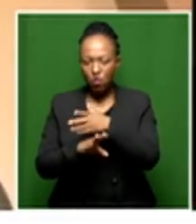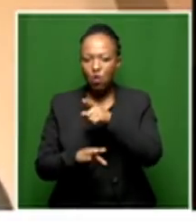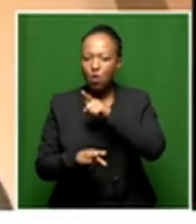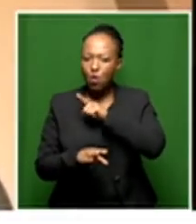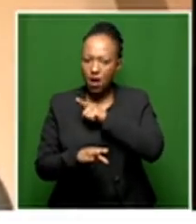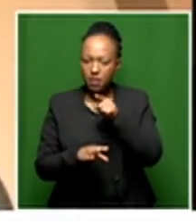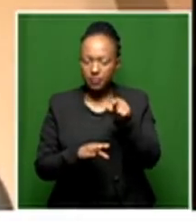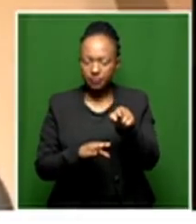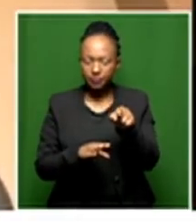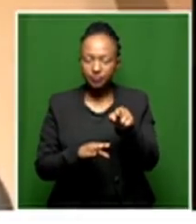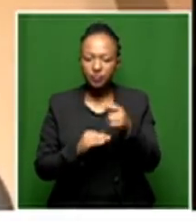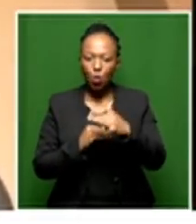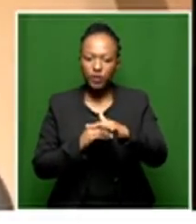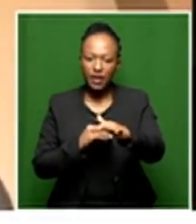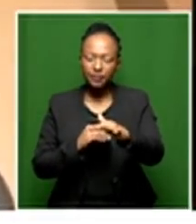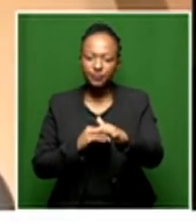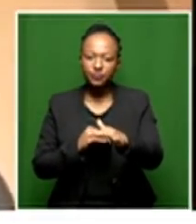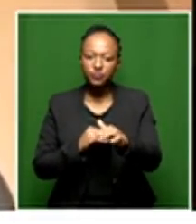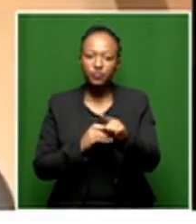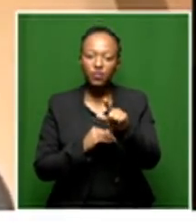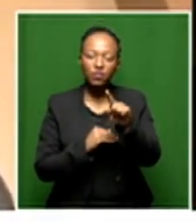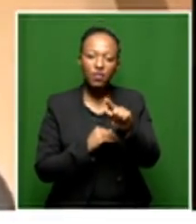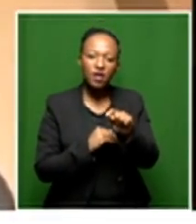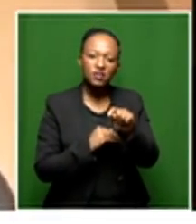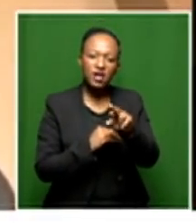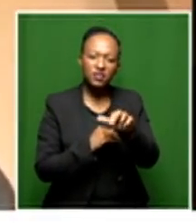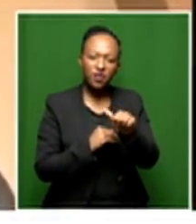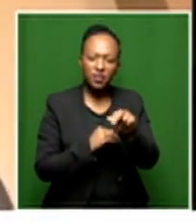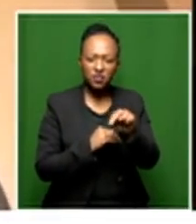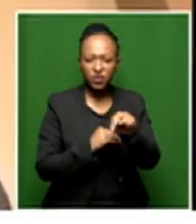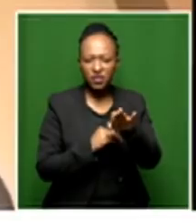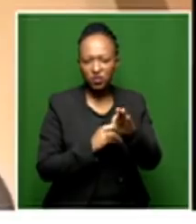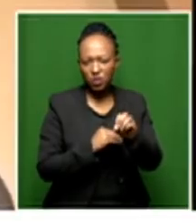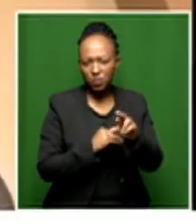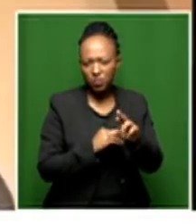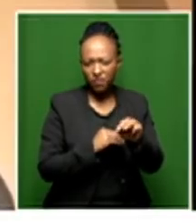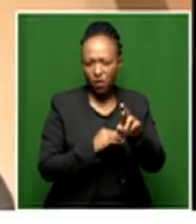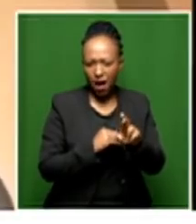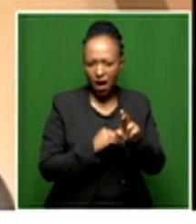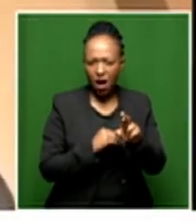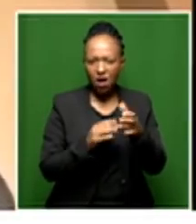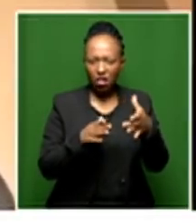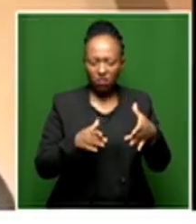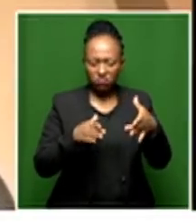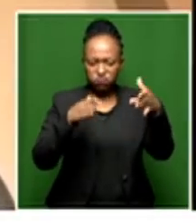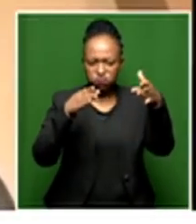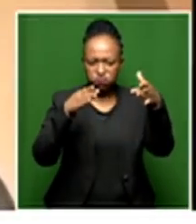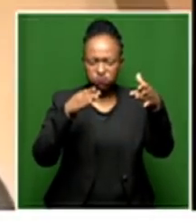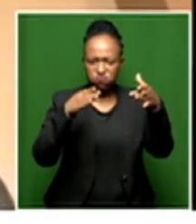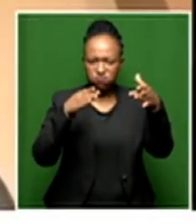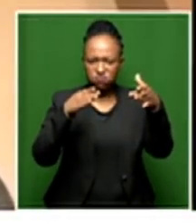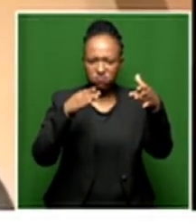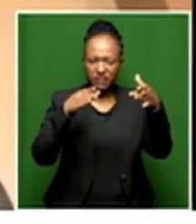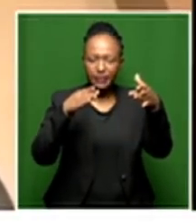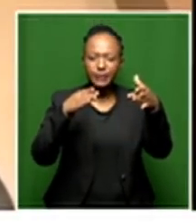failure of transformers, two transformers. I think in short, instead of you repeating the whole thing, two